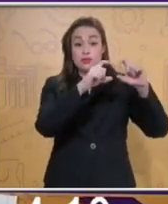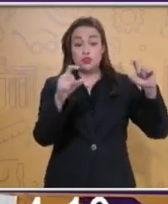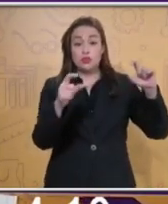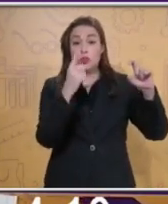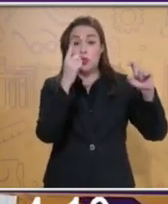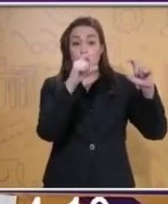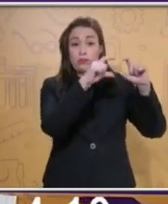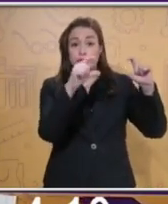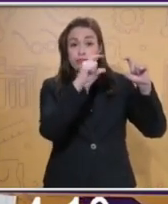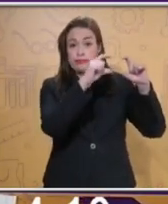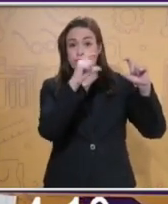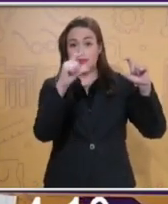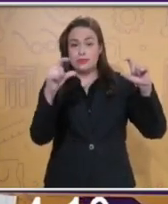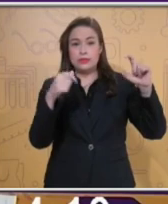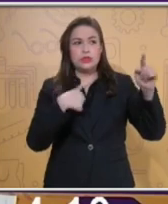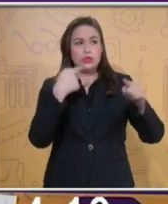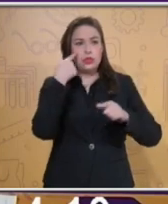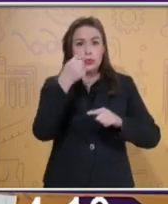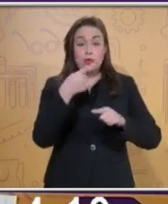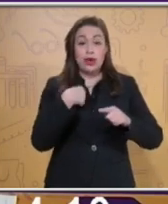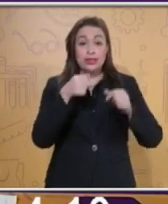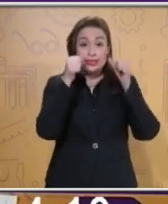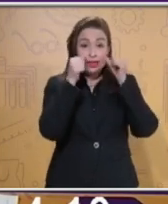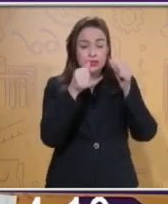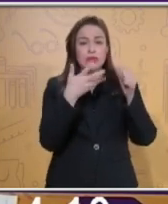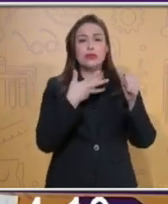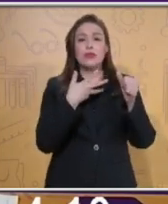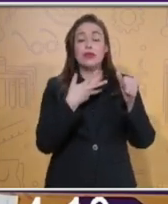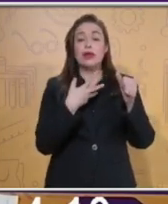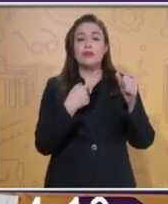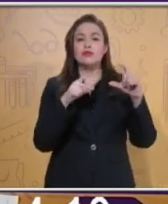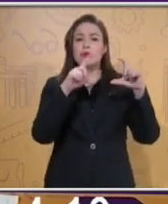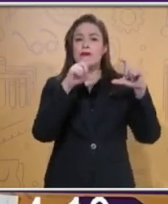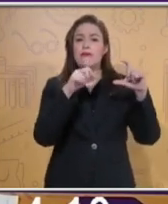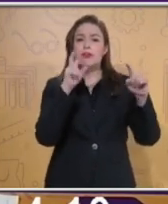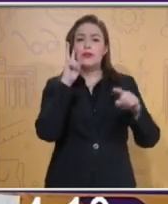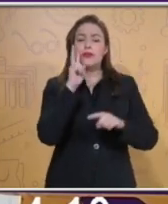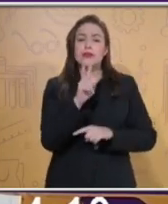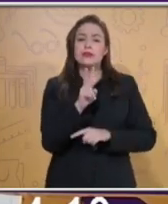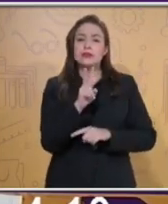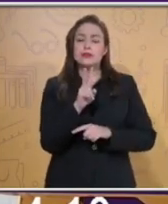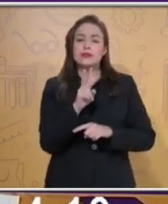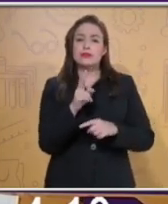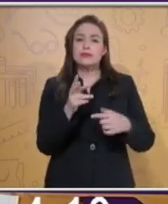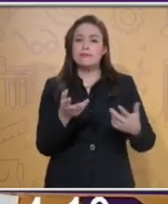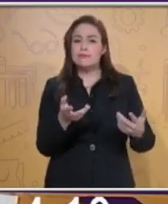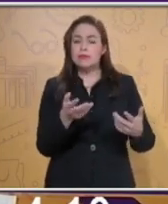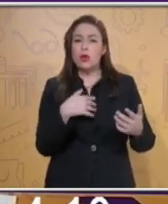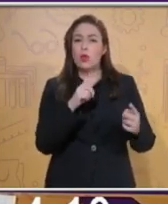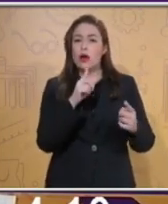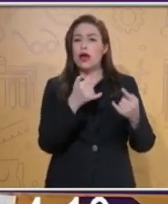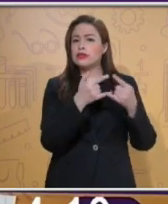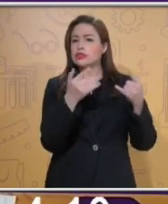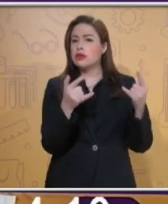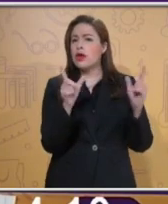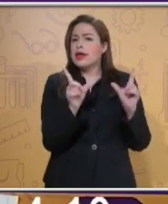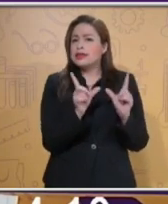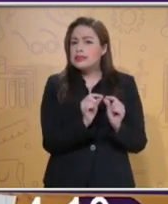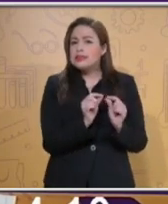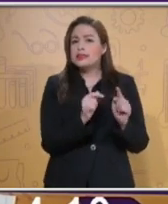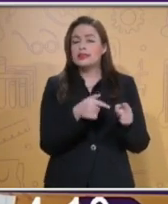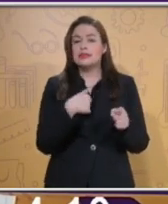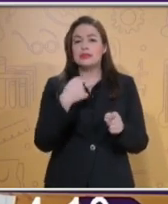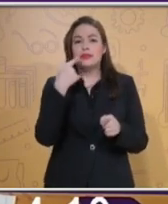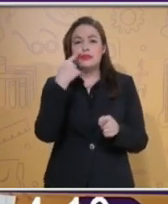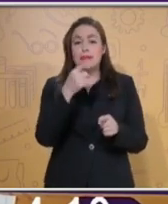If you pay attention into the screen, we have a picture in which we can have a story, a little story using